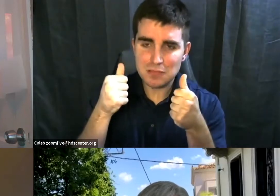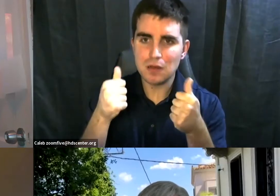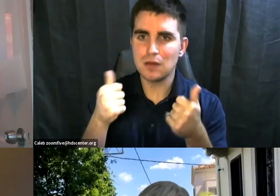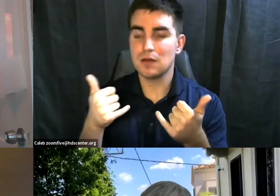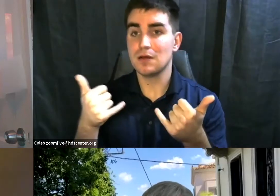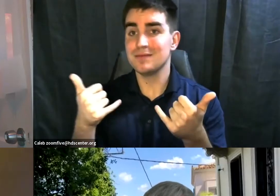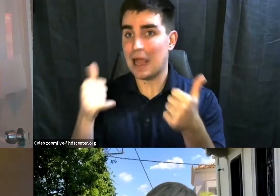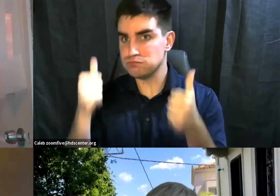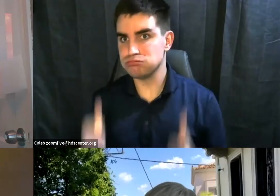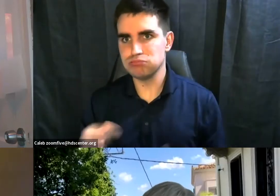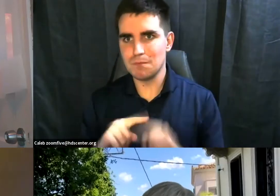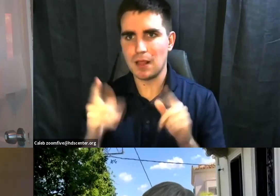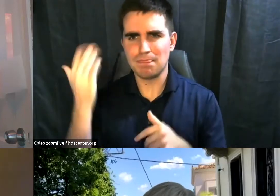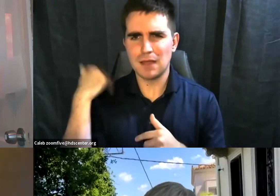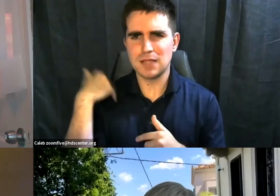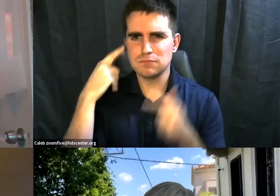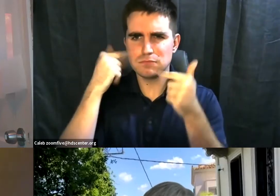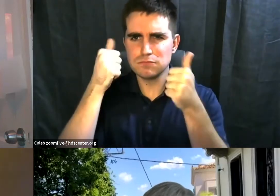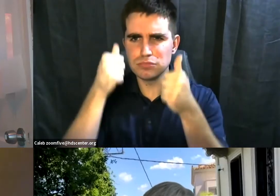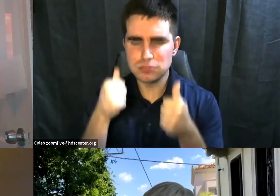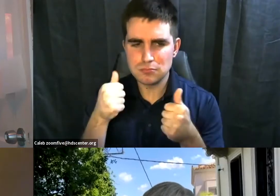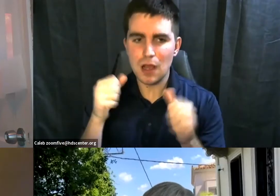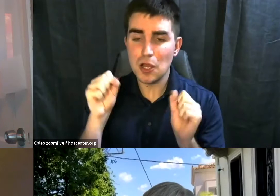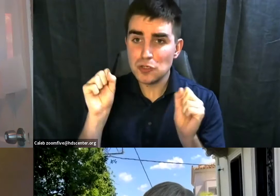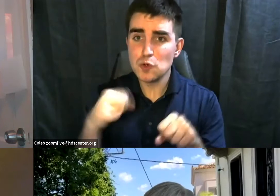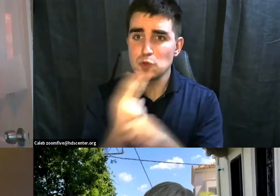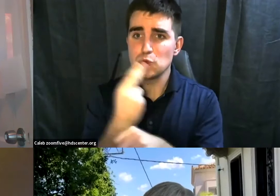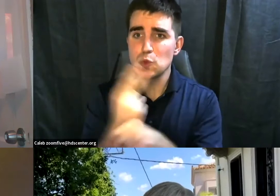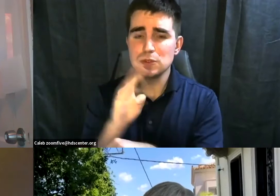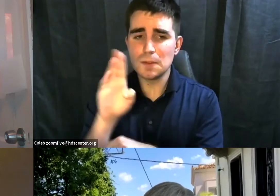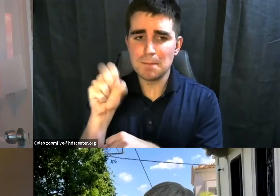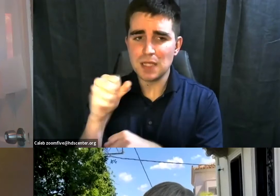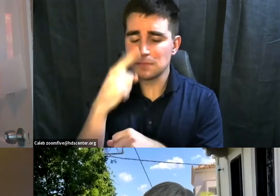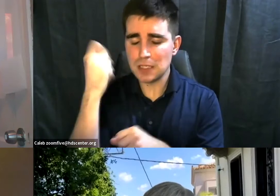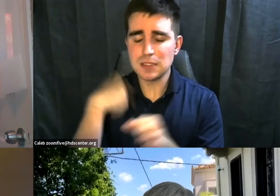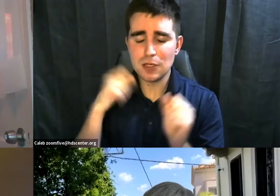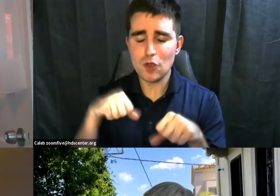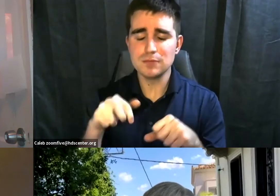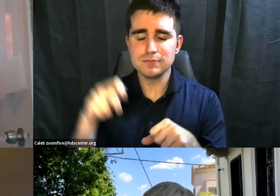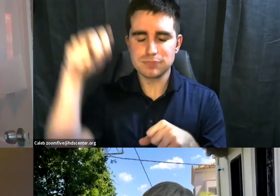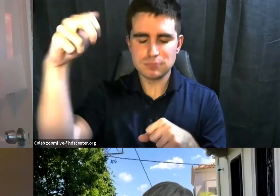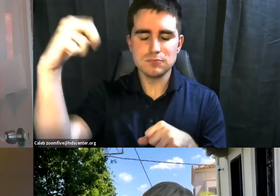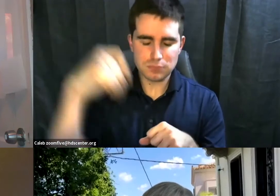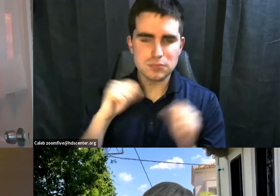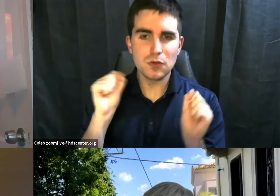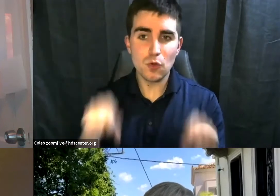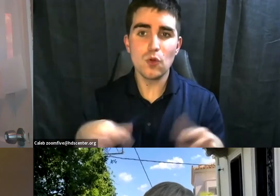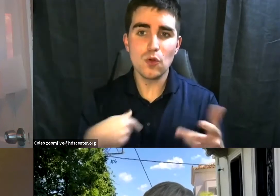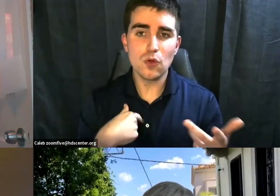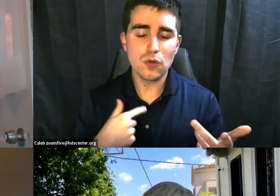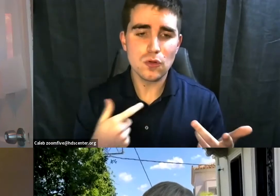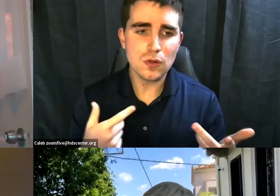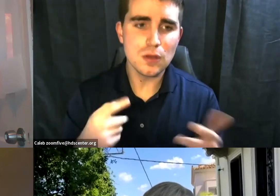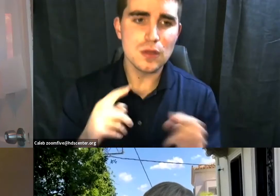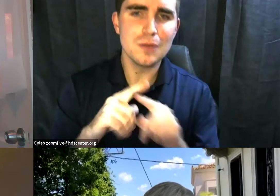do now, that I was able to use a bus, but because I could walk up and down its steps. But the